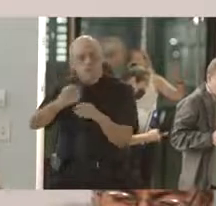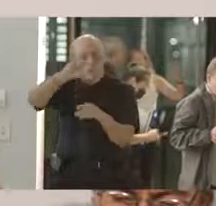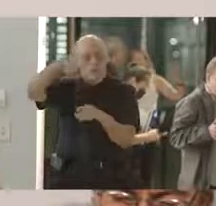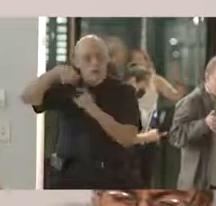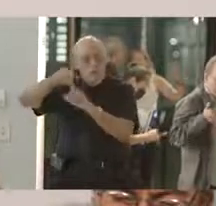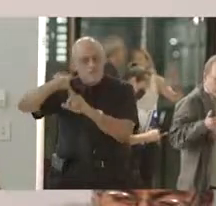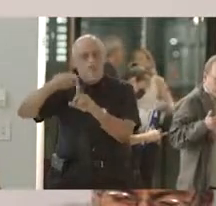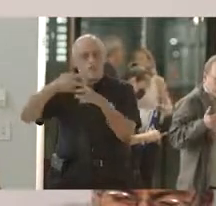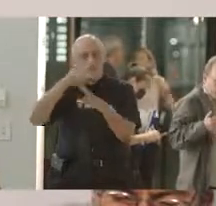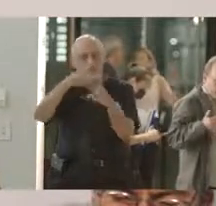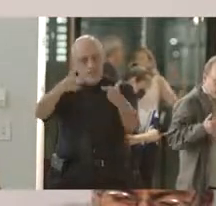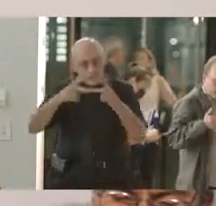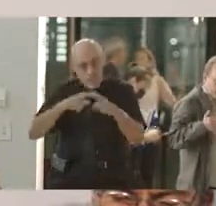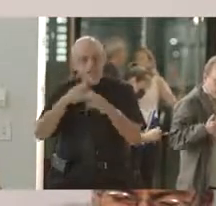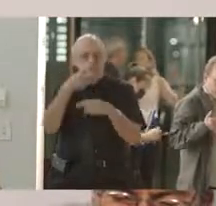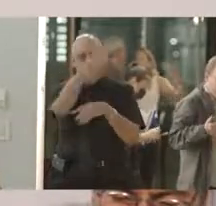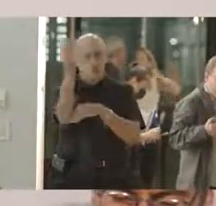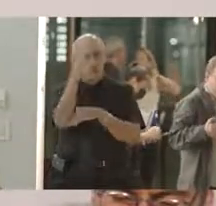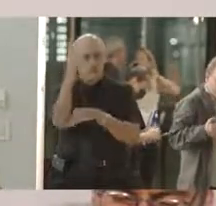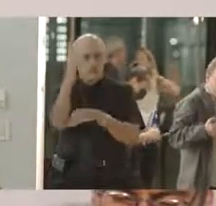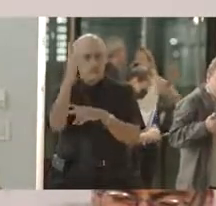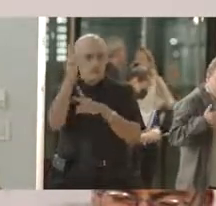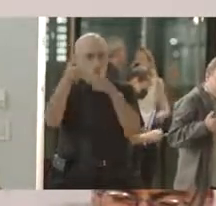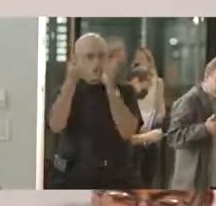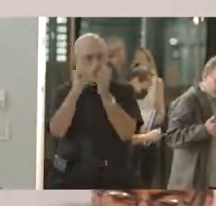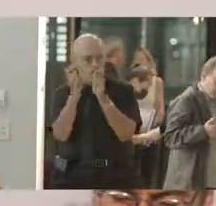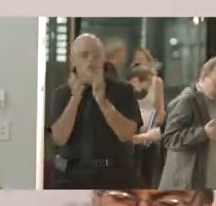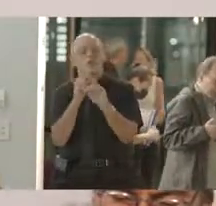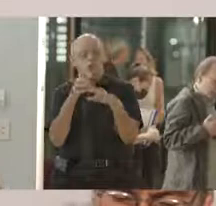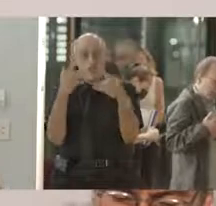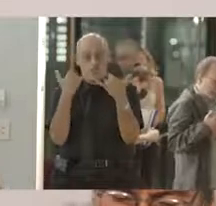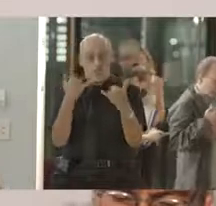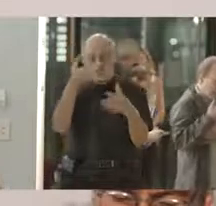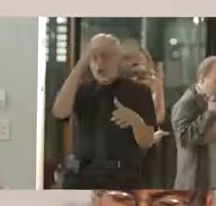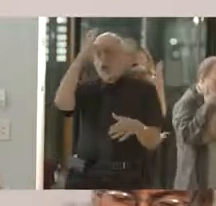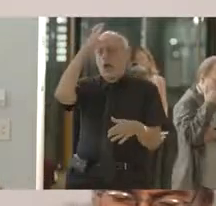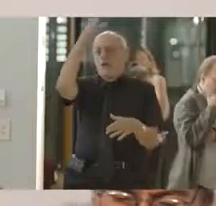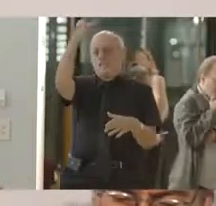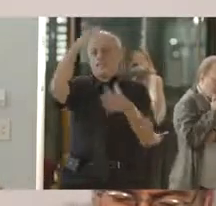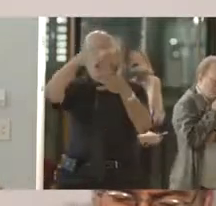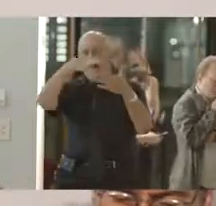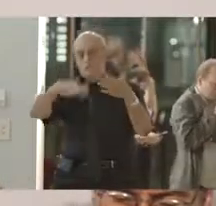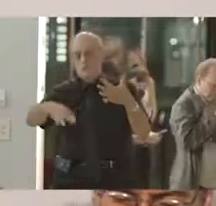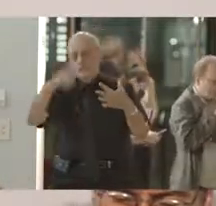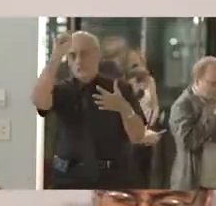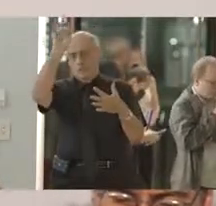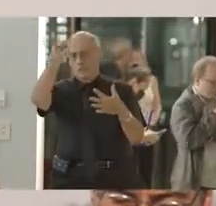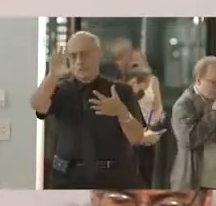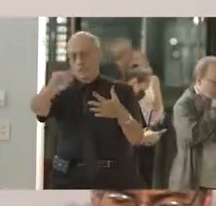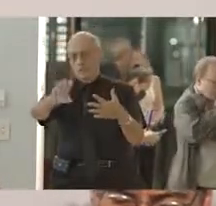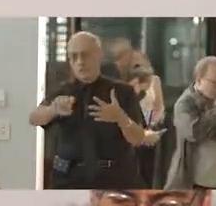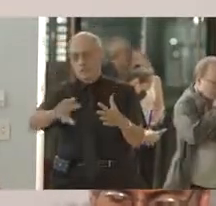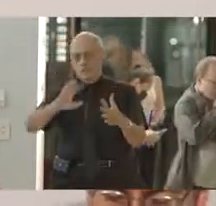of green space, number of trees, more precisely. Right now, these are just concept alternatives that are evolving from